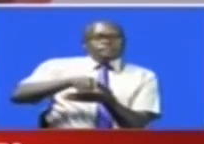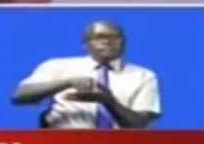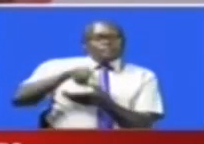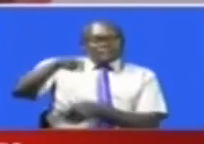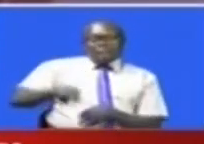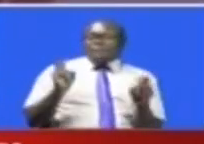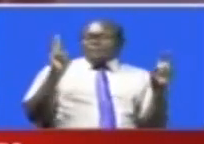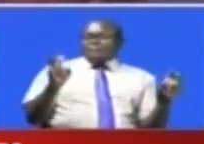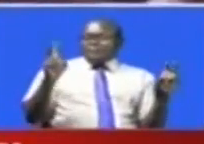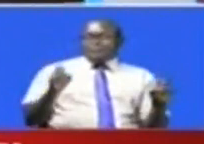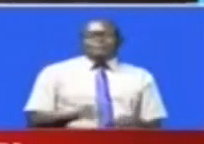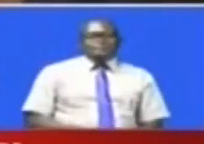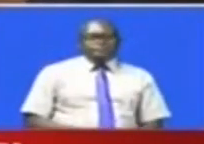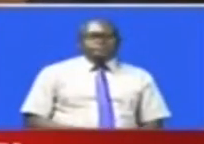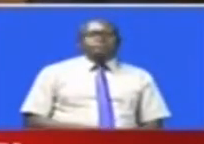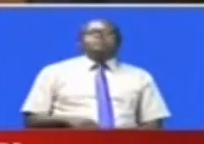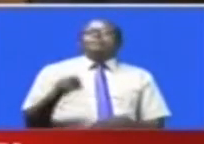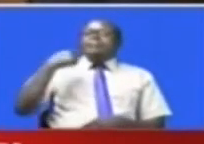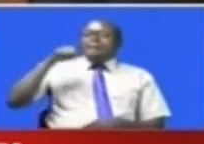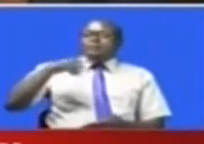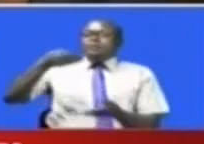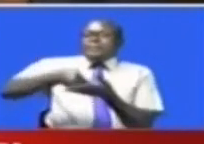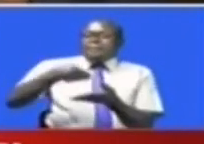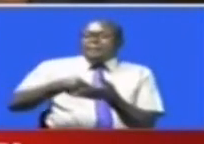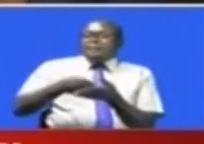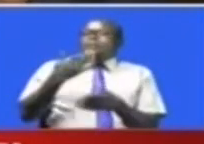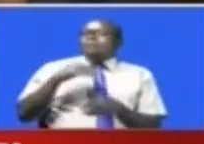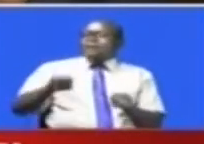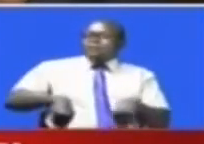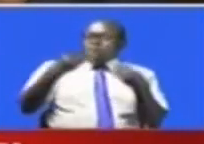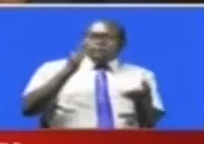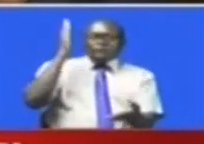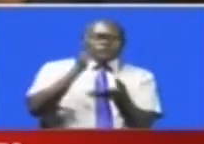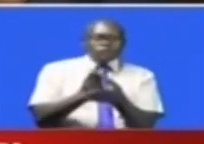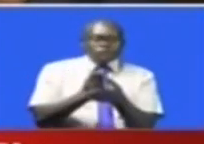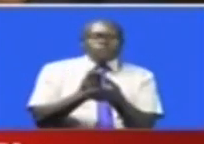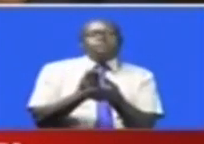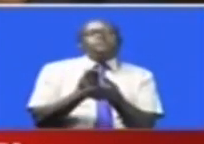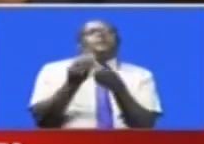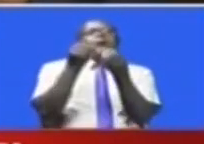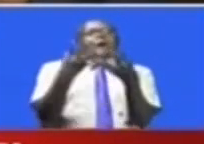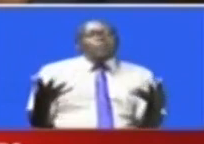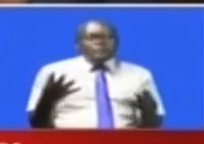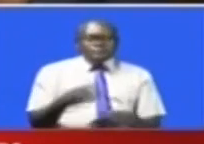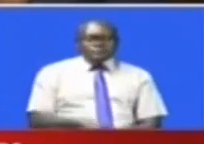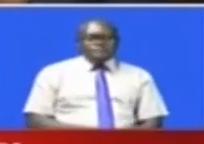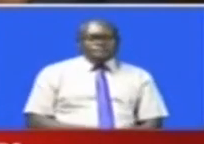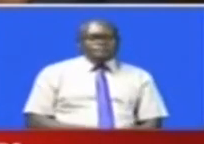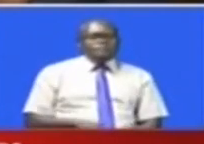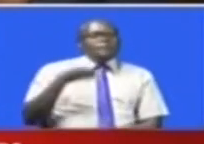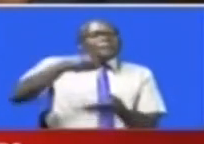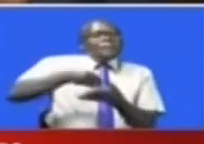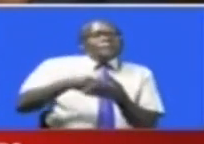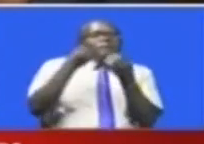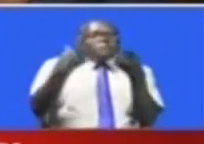this matter, Linda. Yeah, it's interesting that you mentioned the money, Khaemba. Let's give our viewers background. The back and forth on the amount involved.